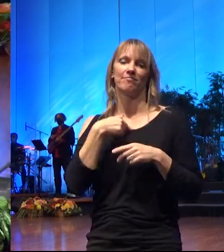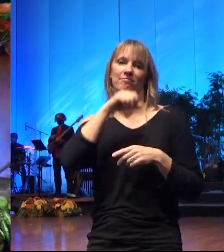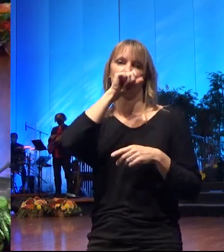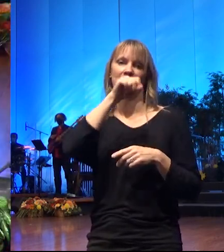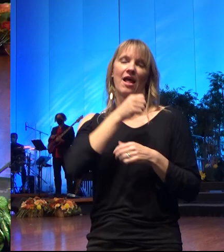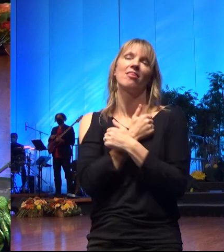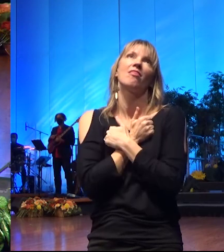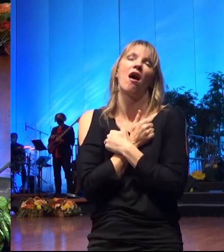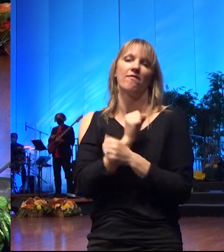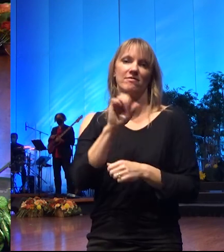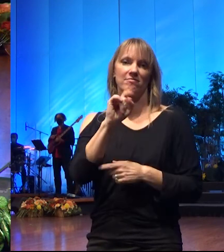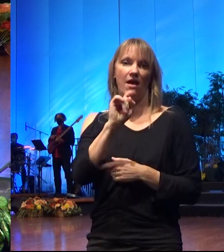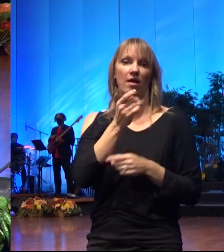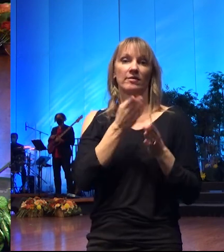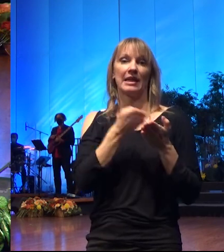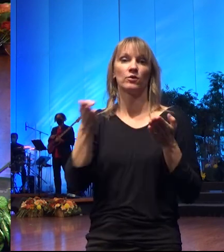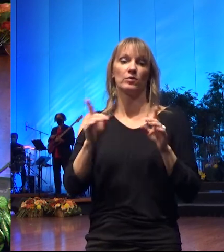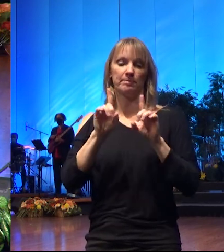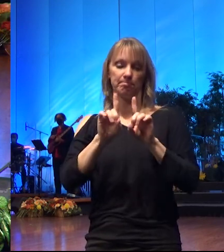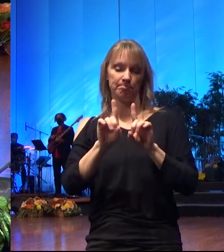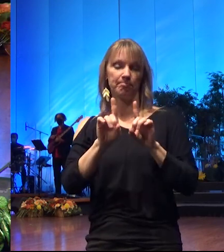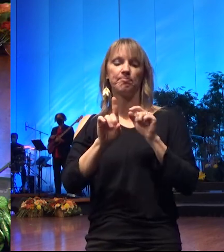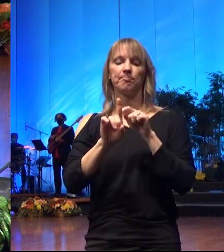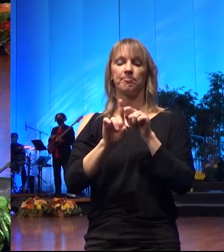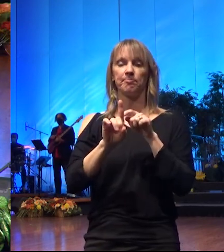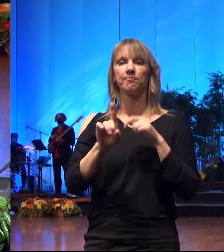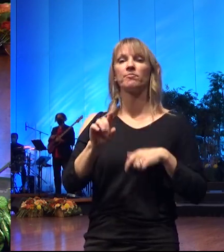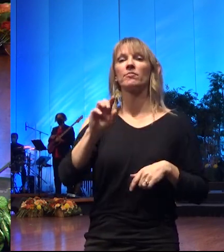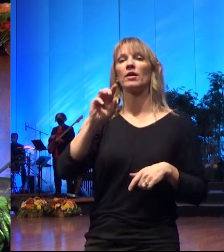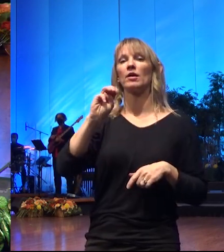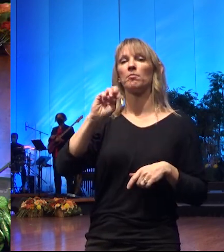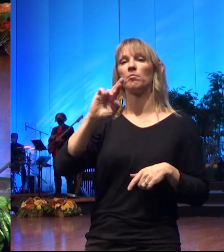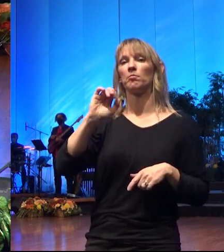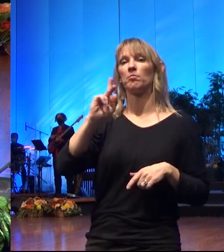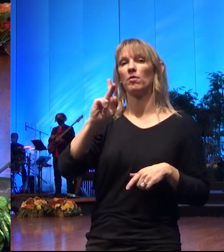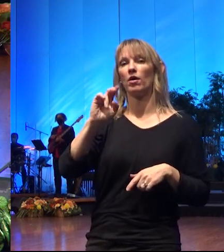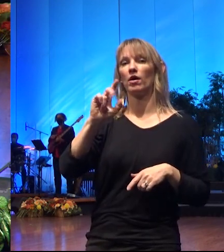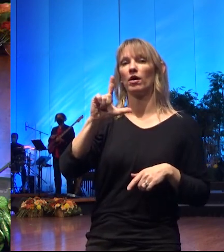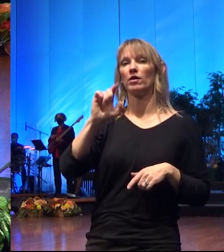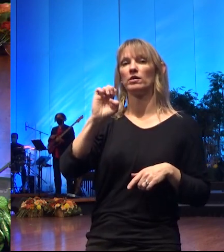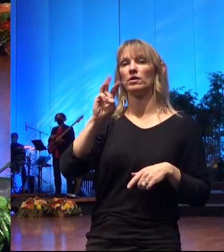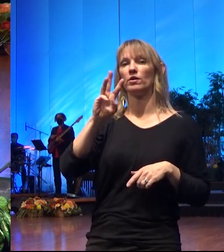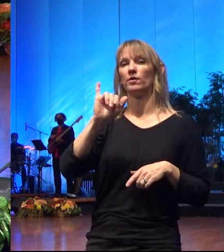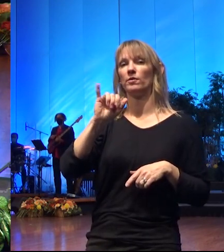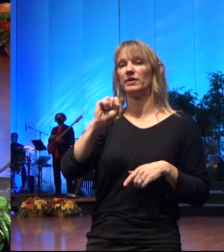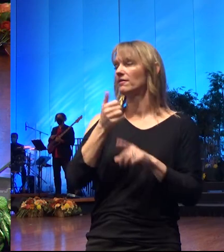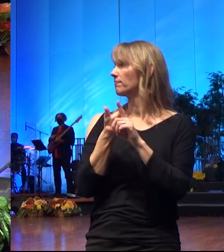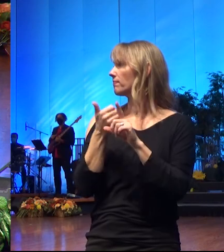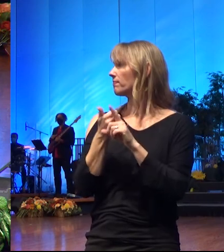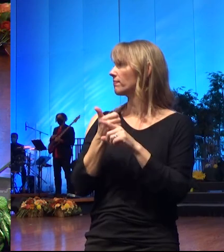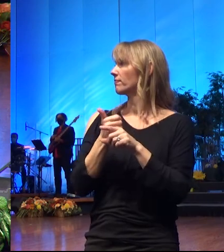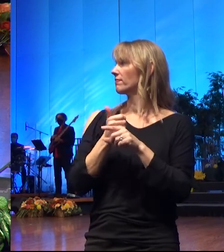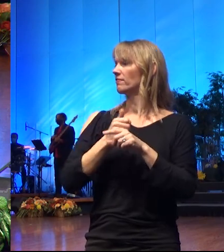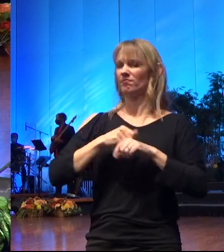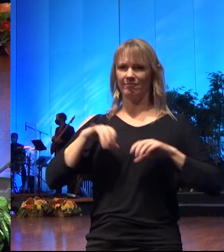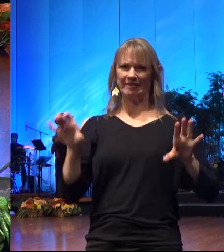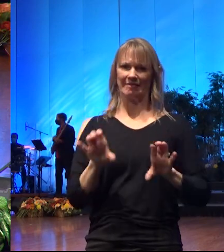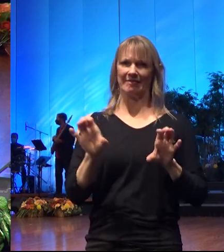of the church. He is a practitioner also, but I think what he really shines in is his youth